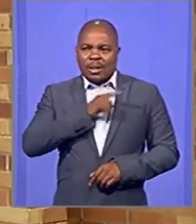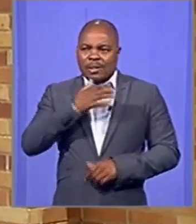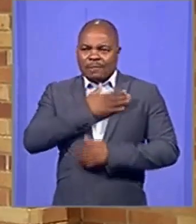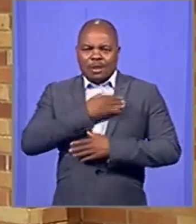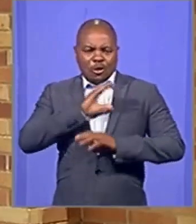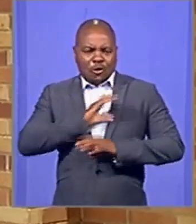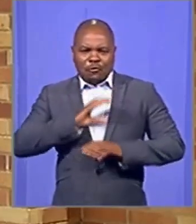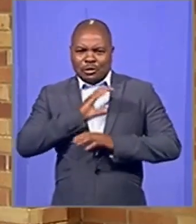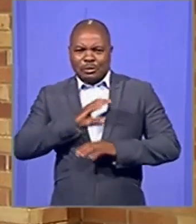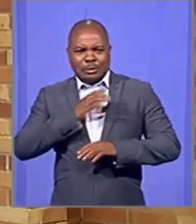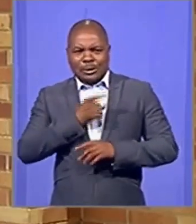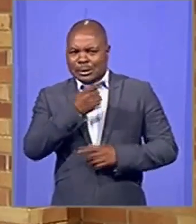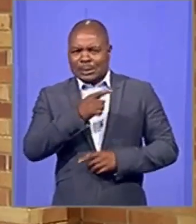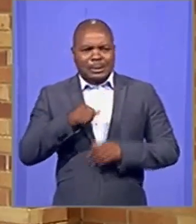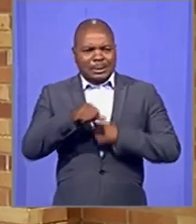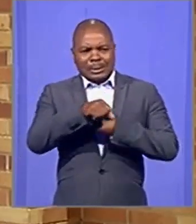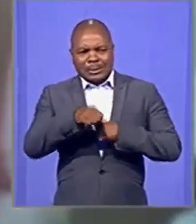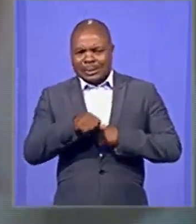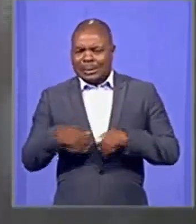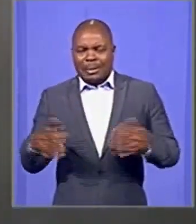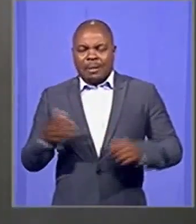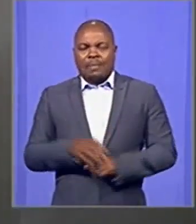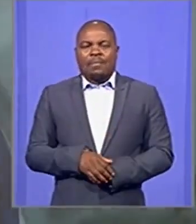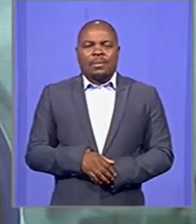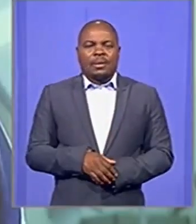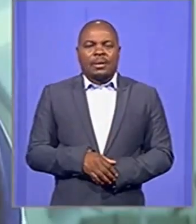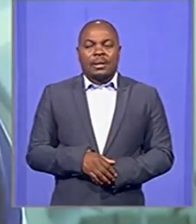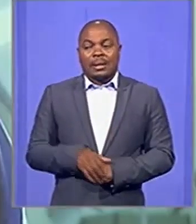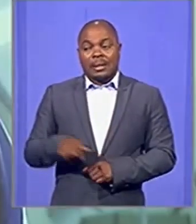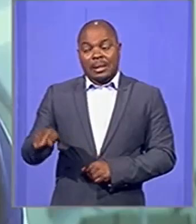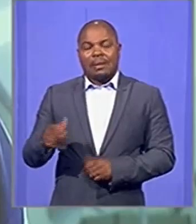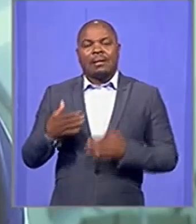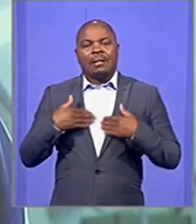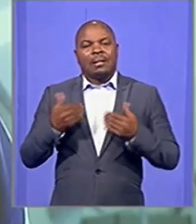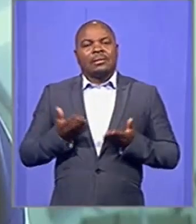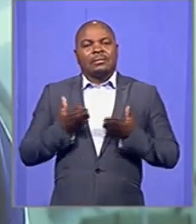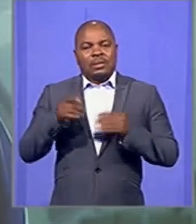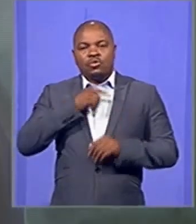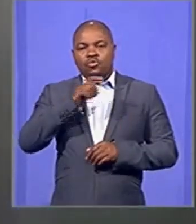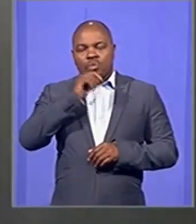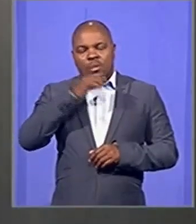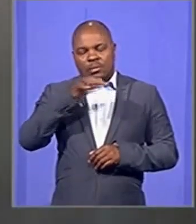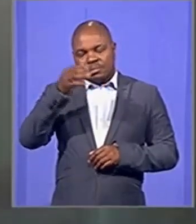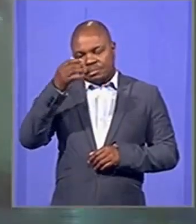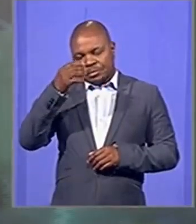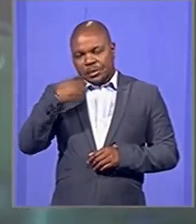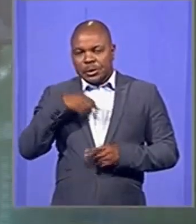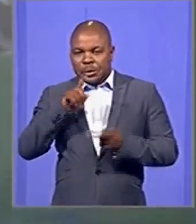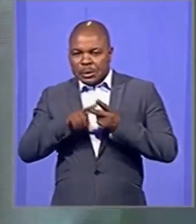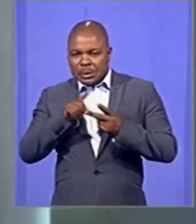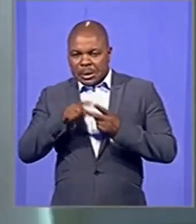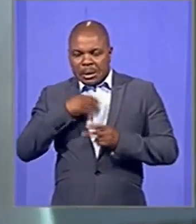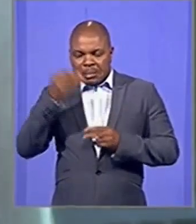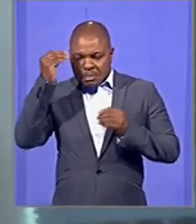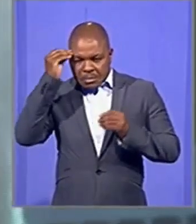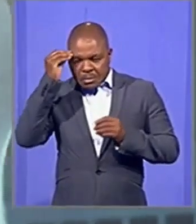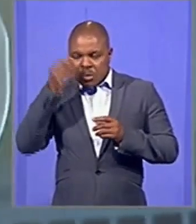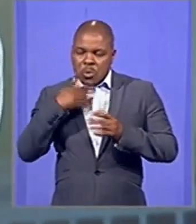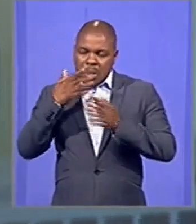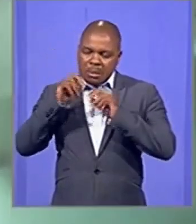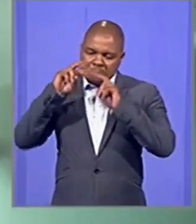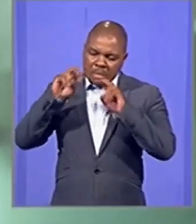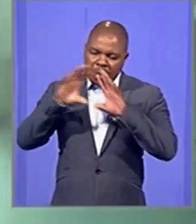comfortable doing surgery on these patients. Sesebediswa sena ke se kengwang hlohong mme ka sona o kgona le ho bona sohle